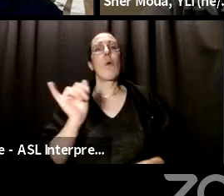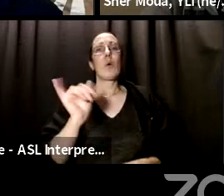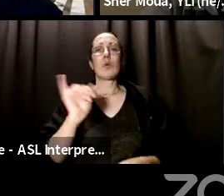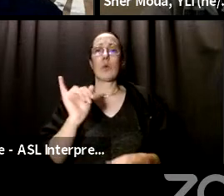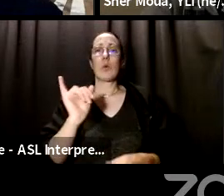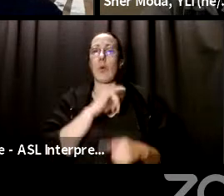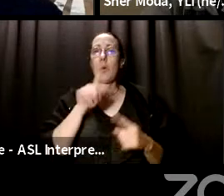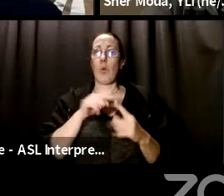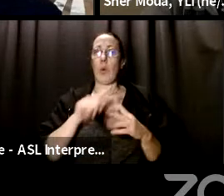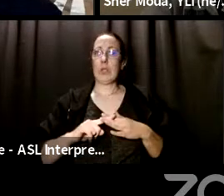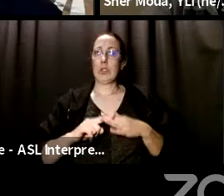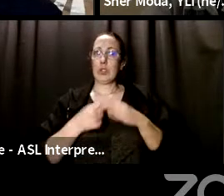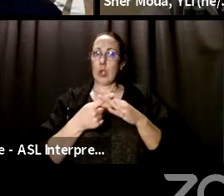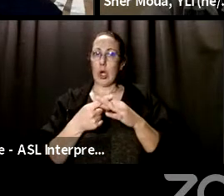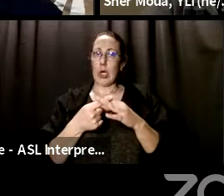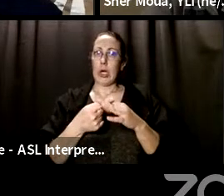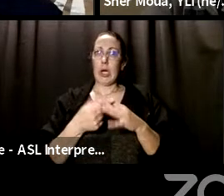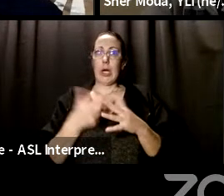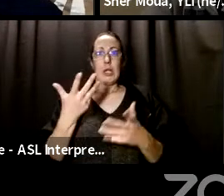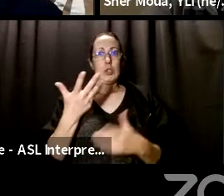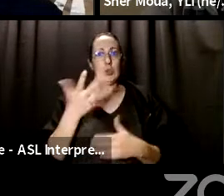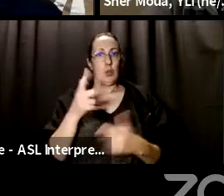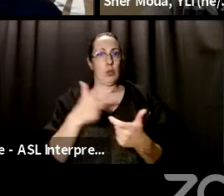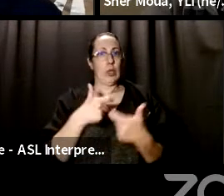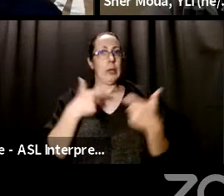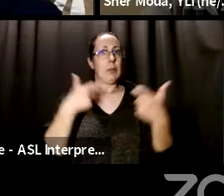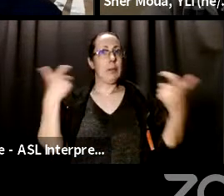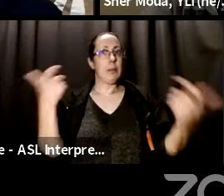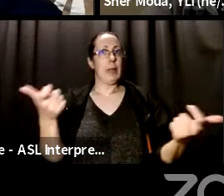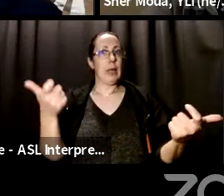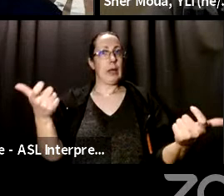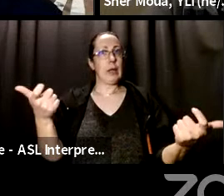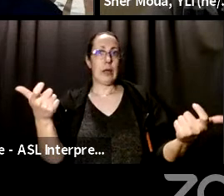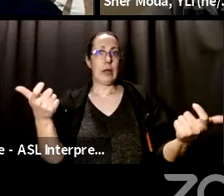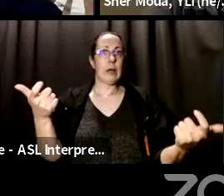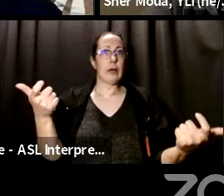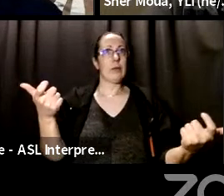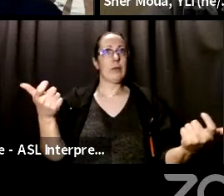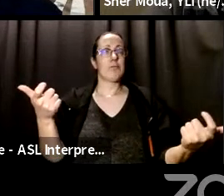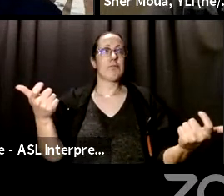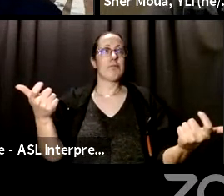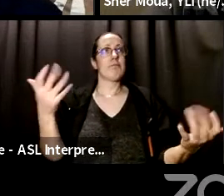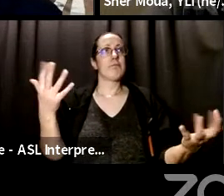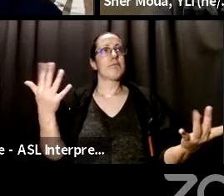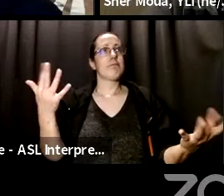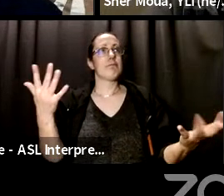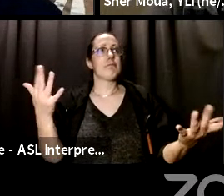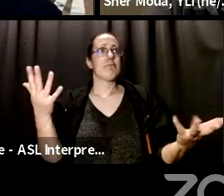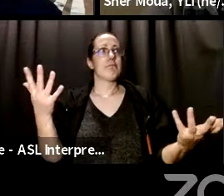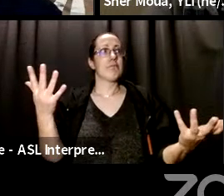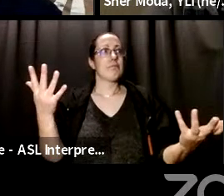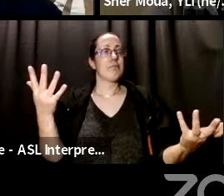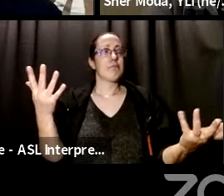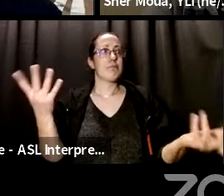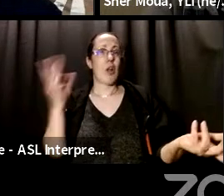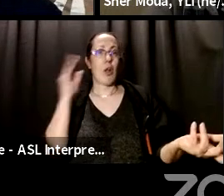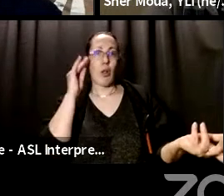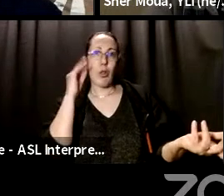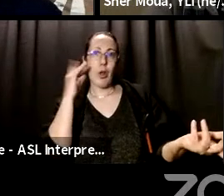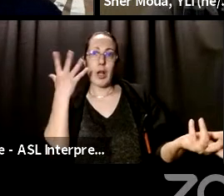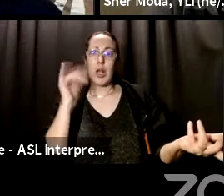pretty big ask. Like, we're not just recruiting to kind of like come see how you like it, kind